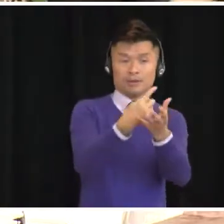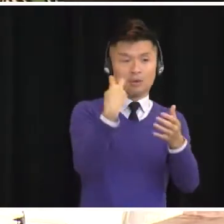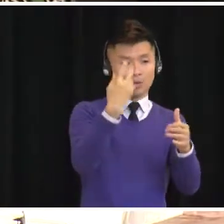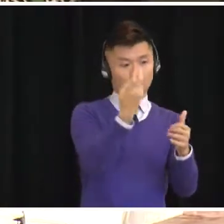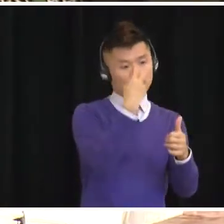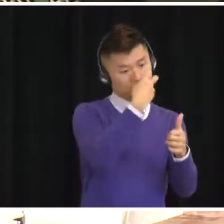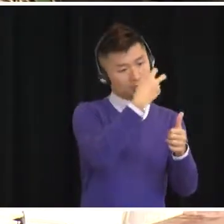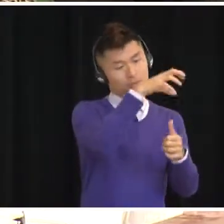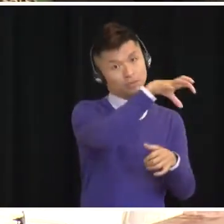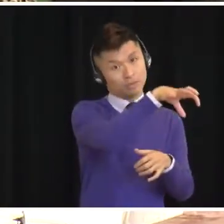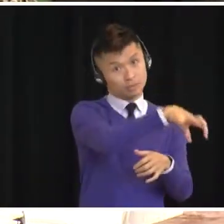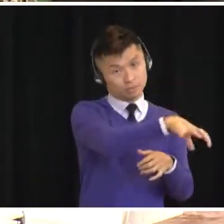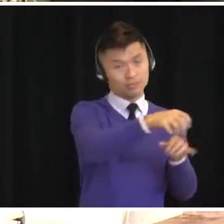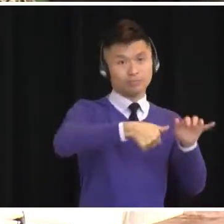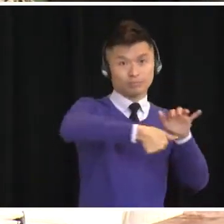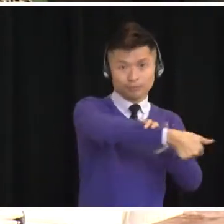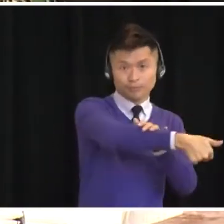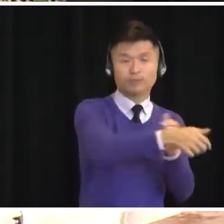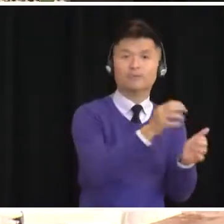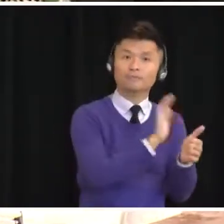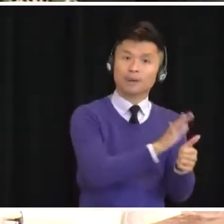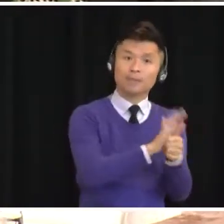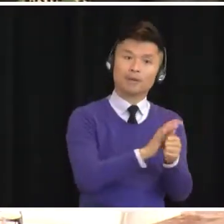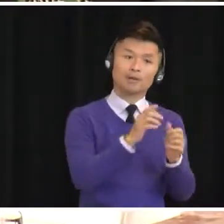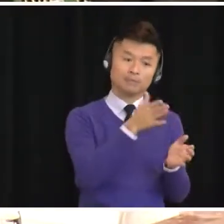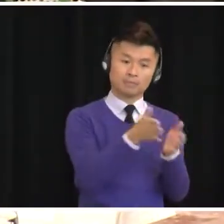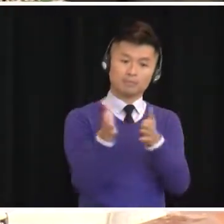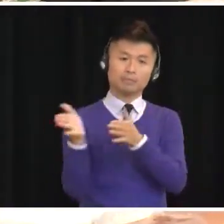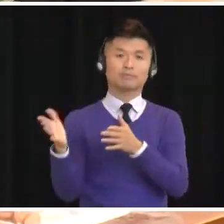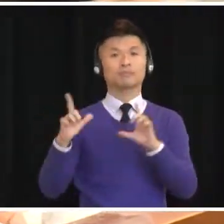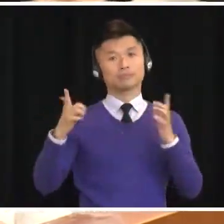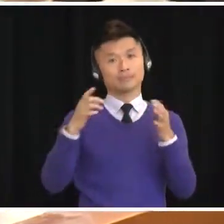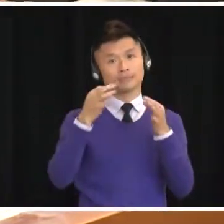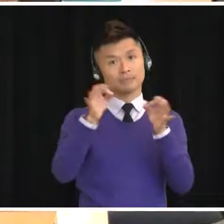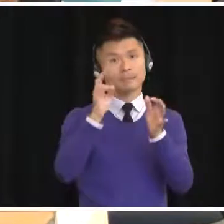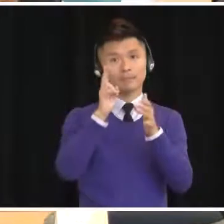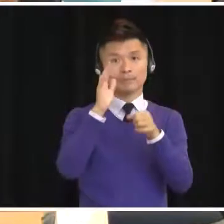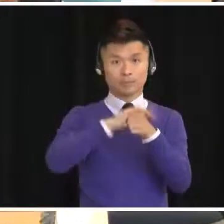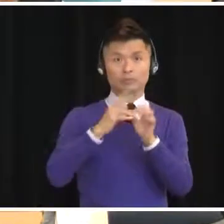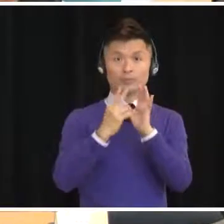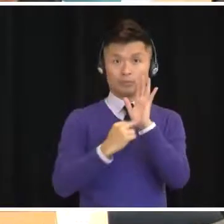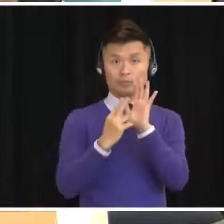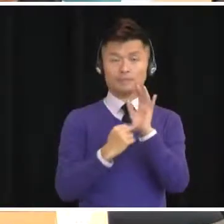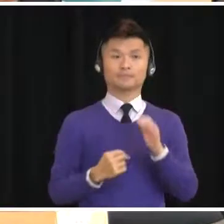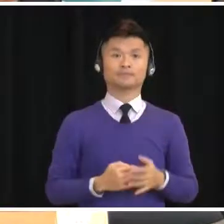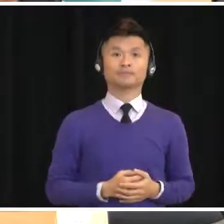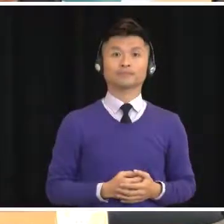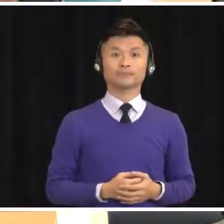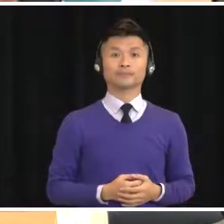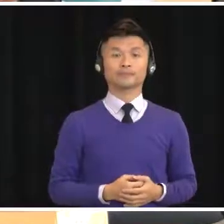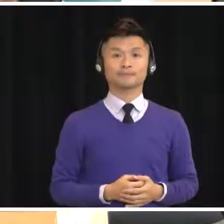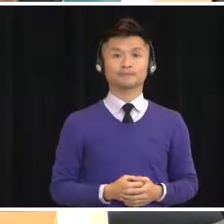institutional care or foster care. I think I'll leave it there now. Thank you.